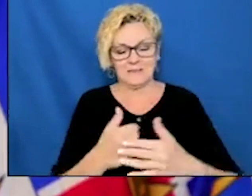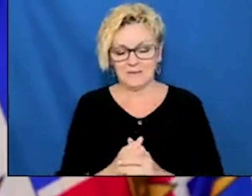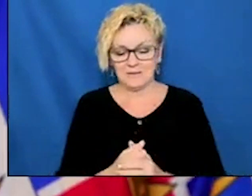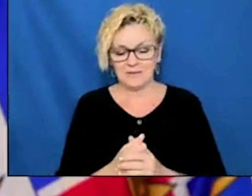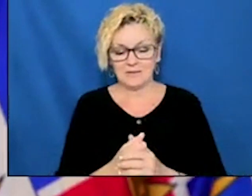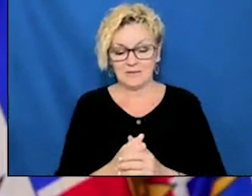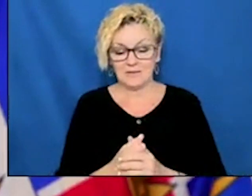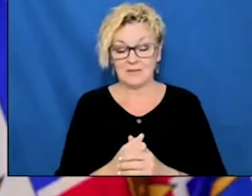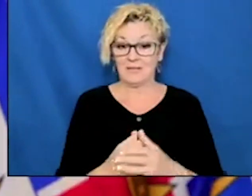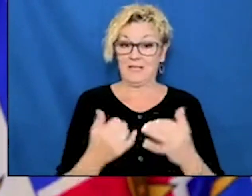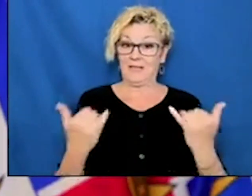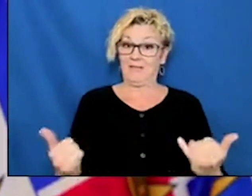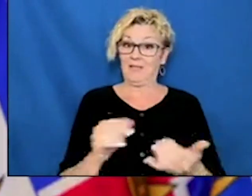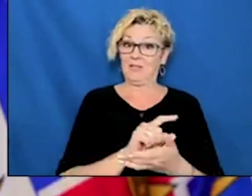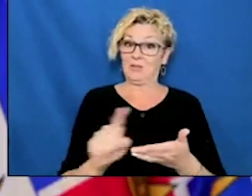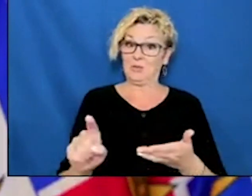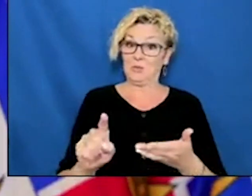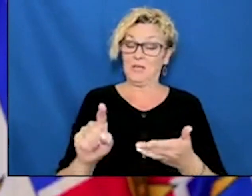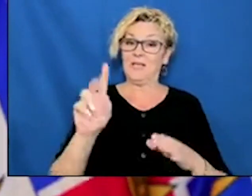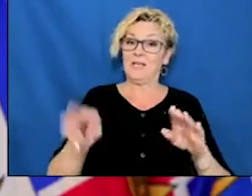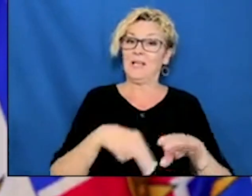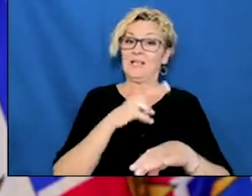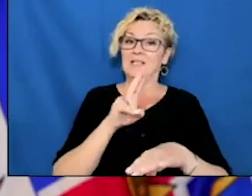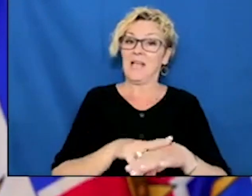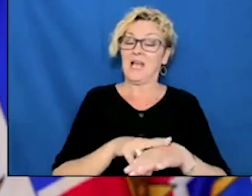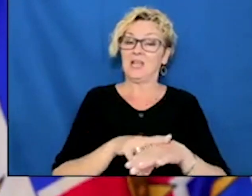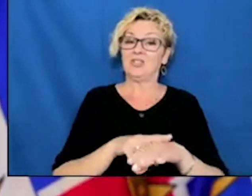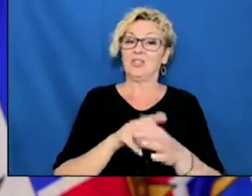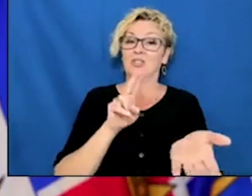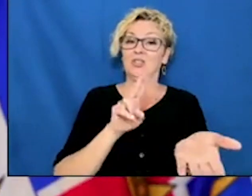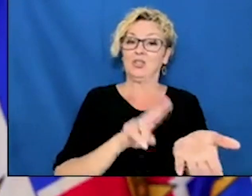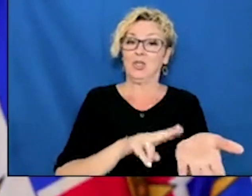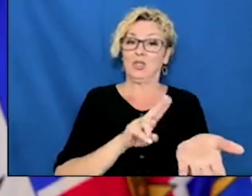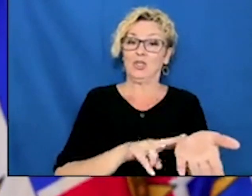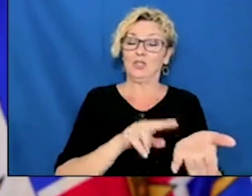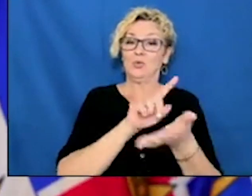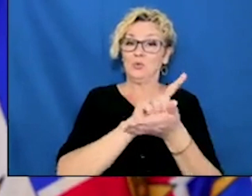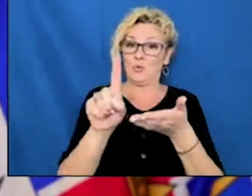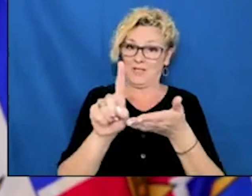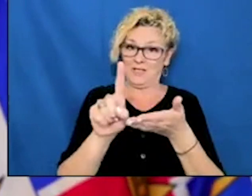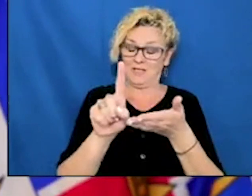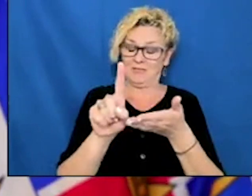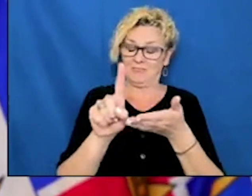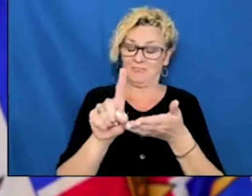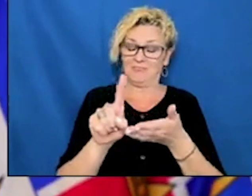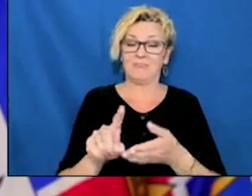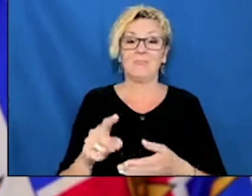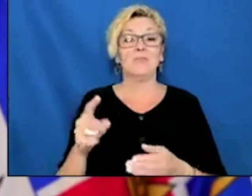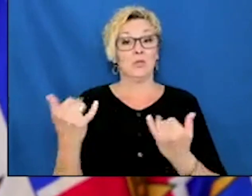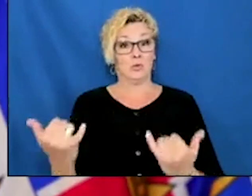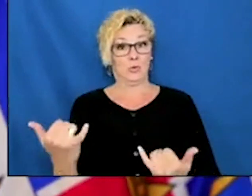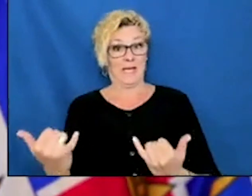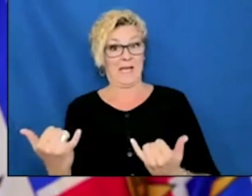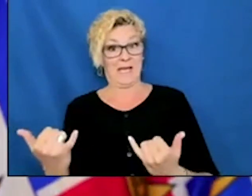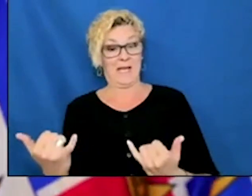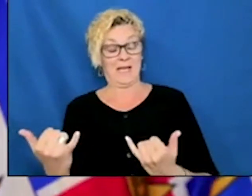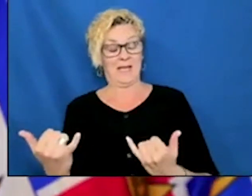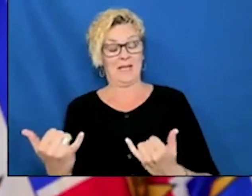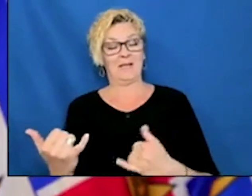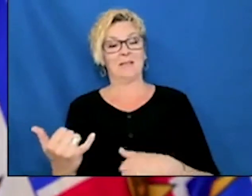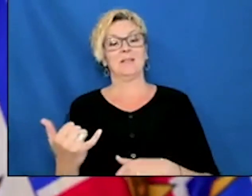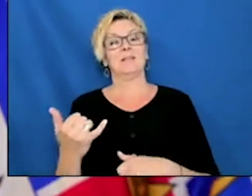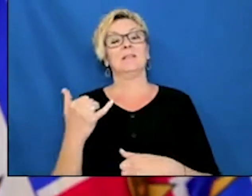and today is Indigenous Nurses Day. And I just want to commend the bravery, the perseverance,